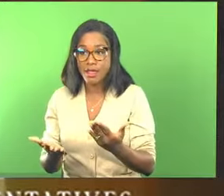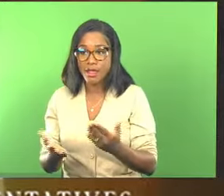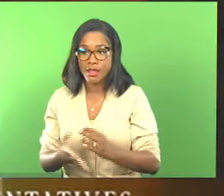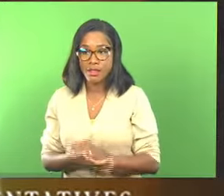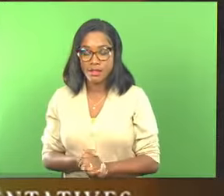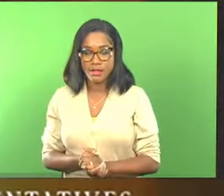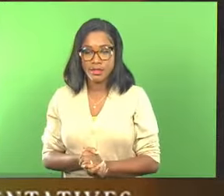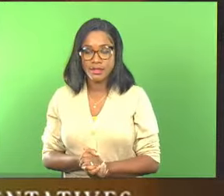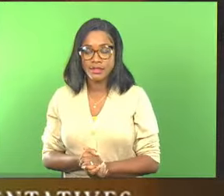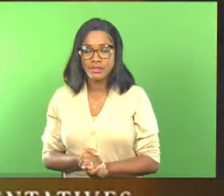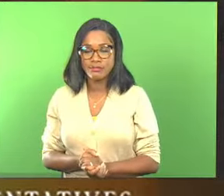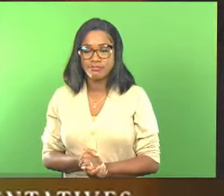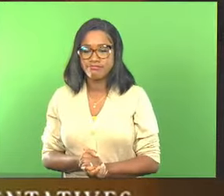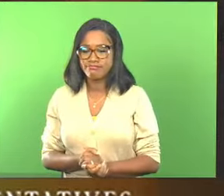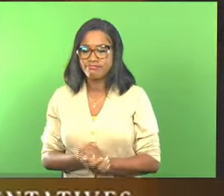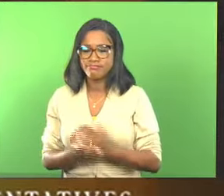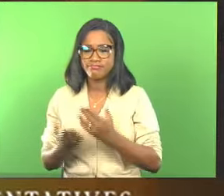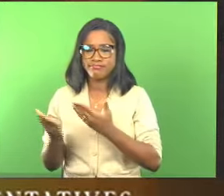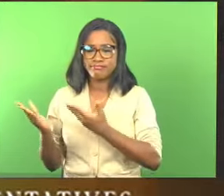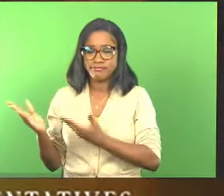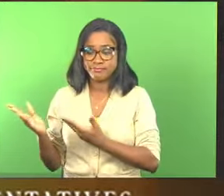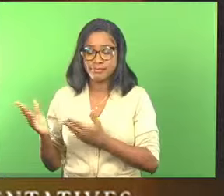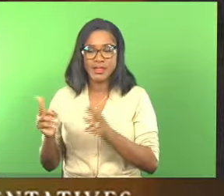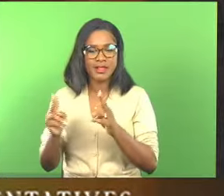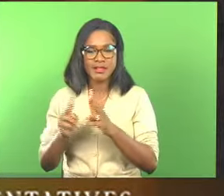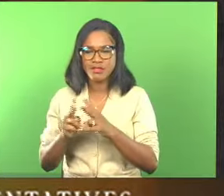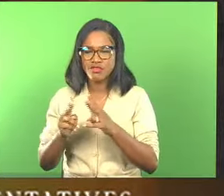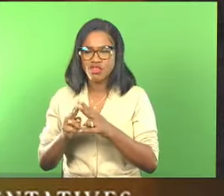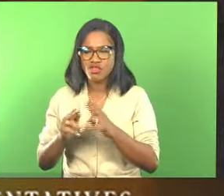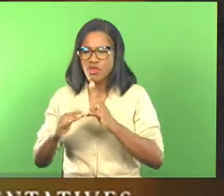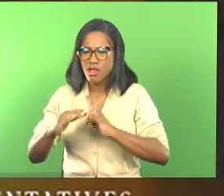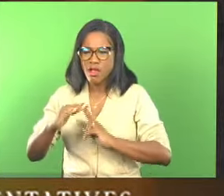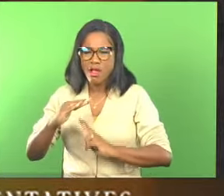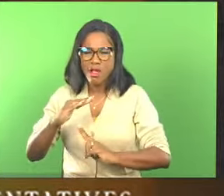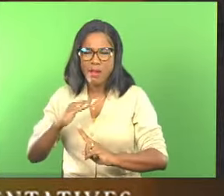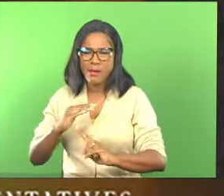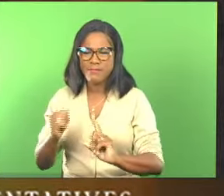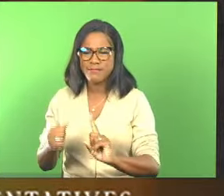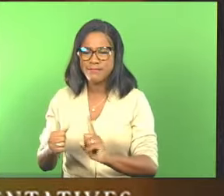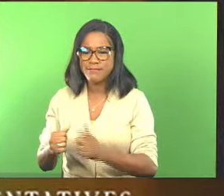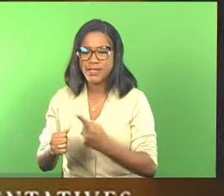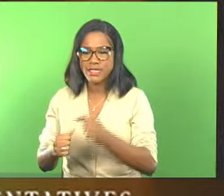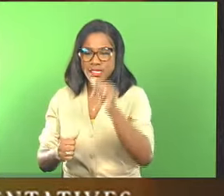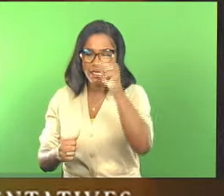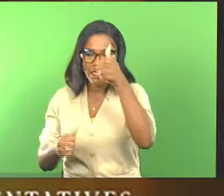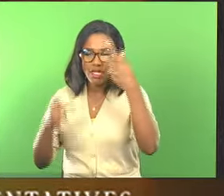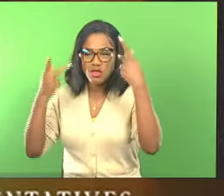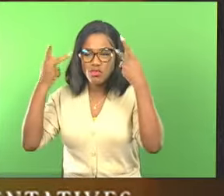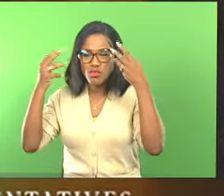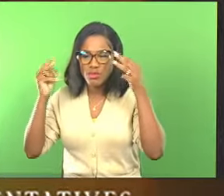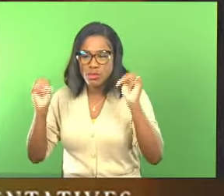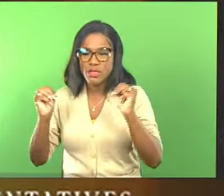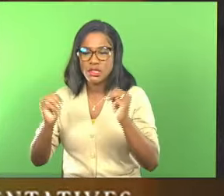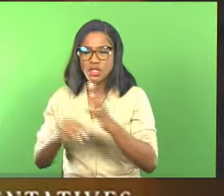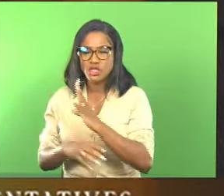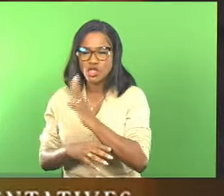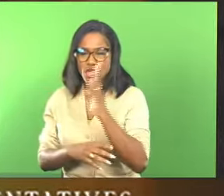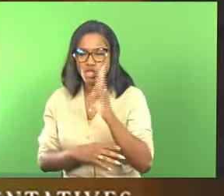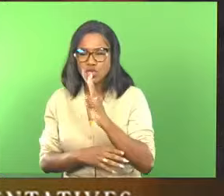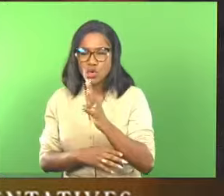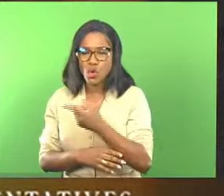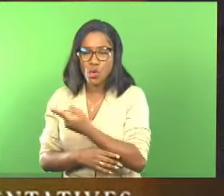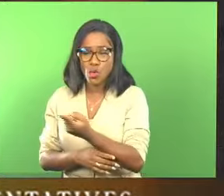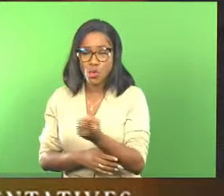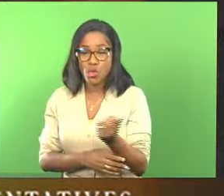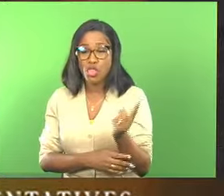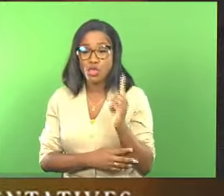I am humbled to be the first Indian Prime Minister to speak to you in this